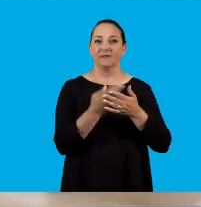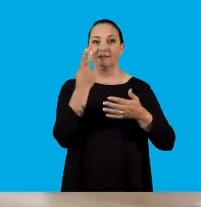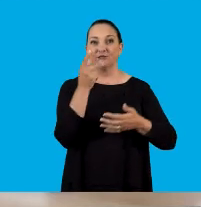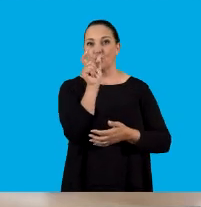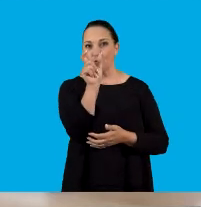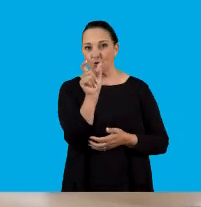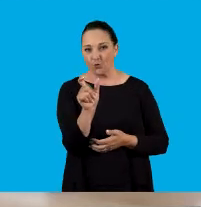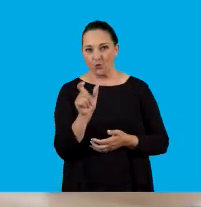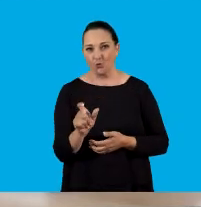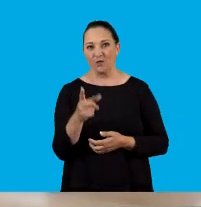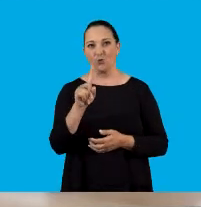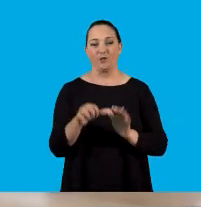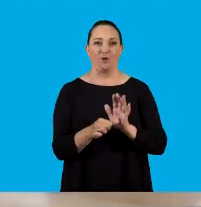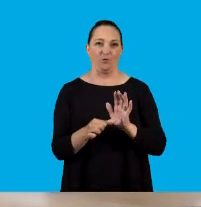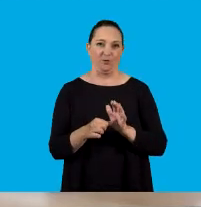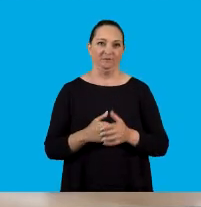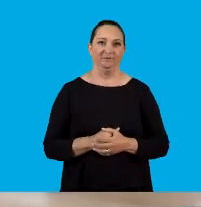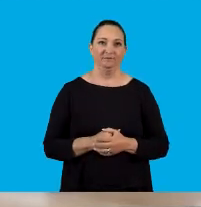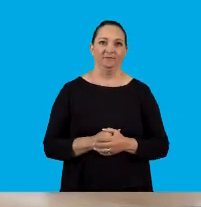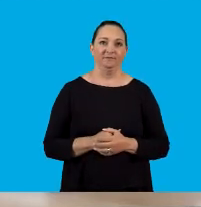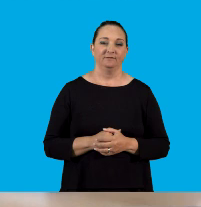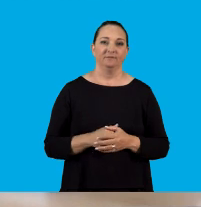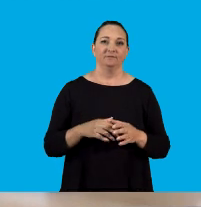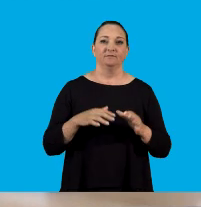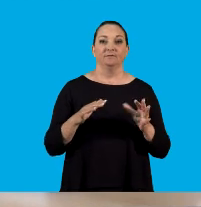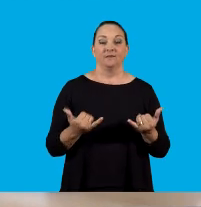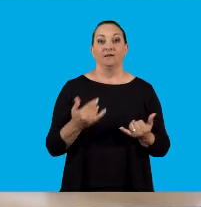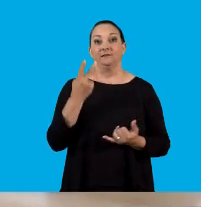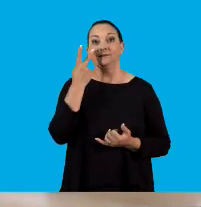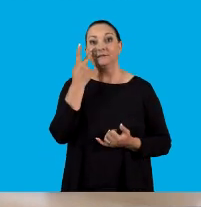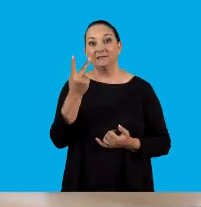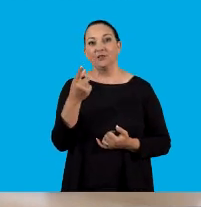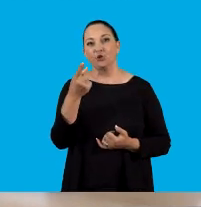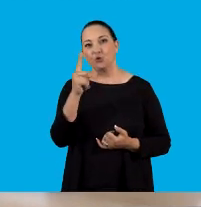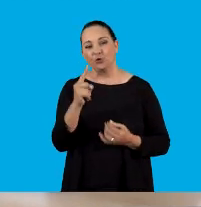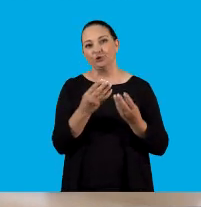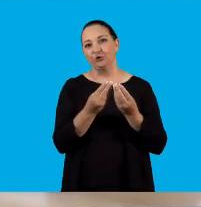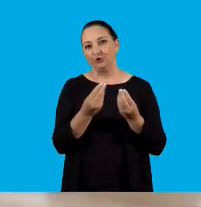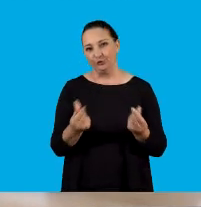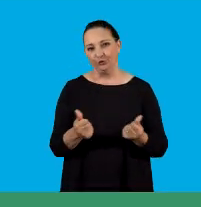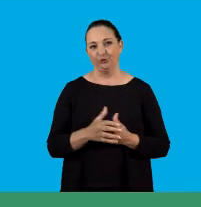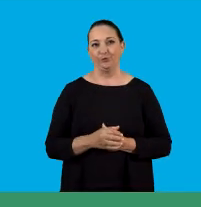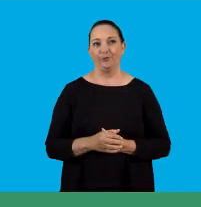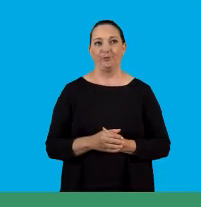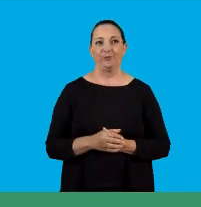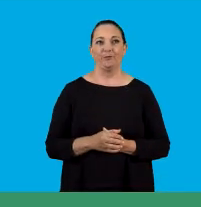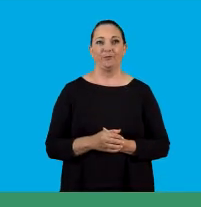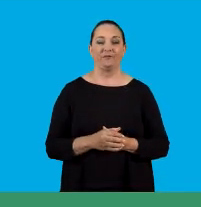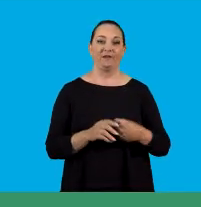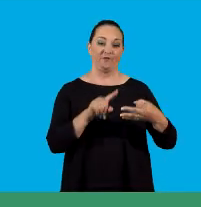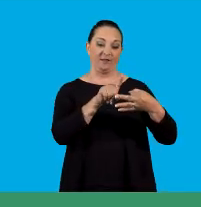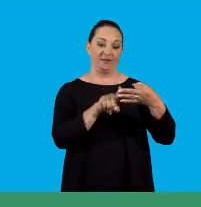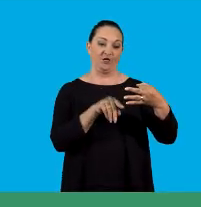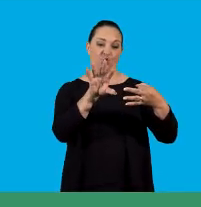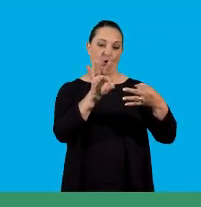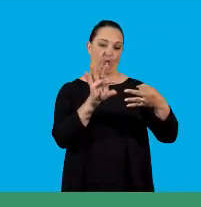the keywords there. Now, let us focus on trying to address the solution now, to say what is the solution for these